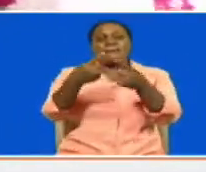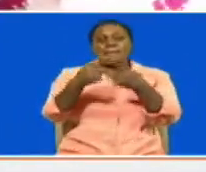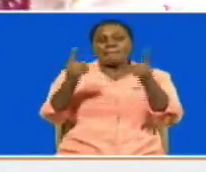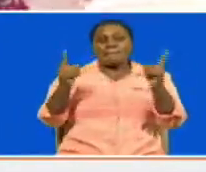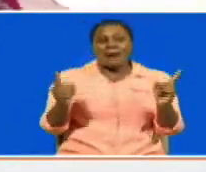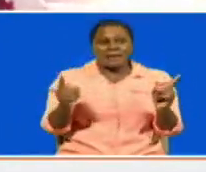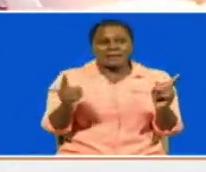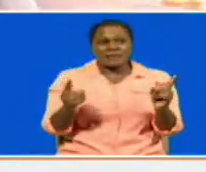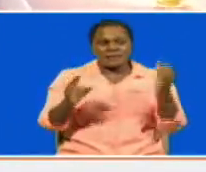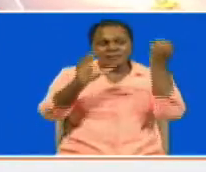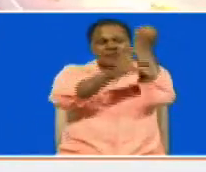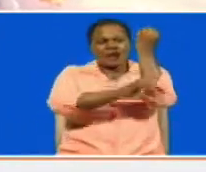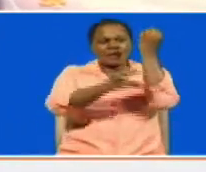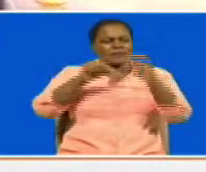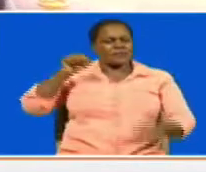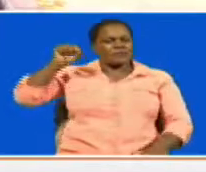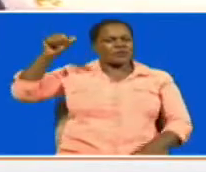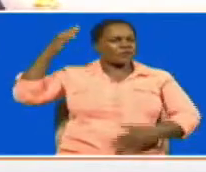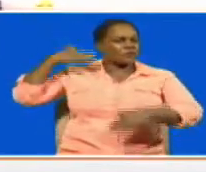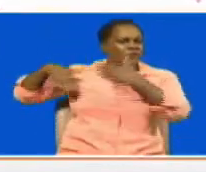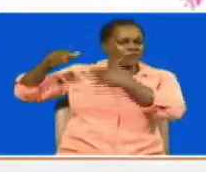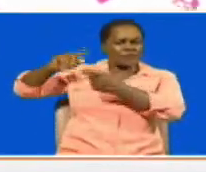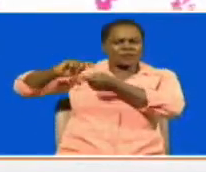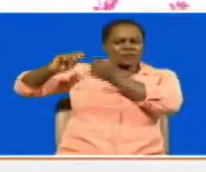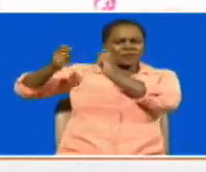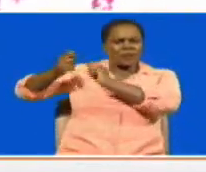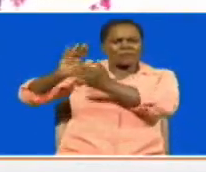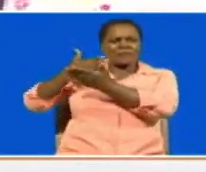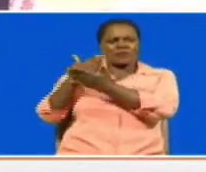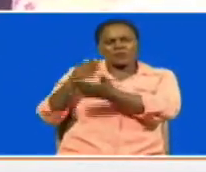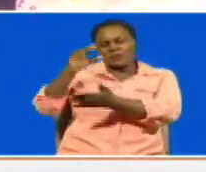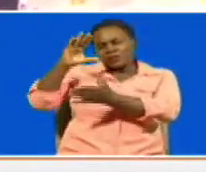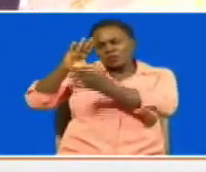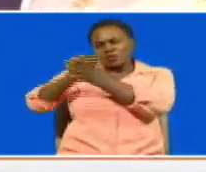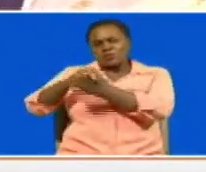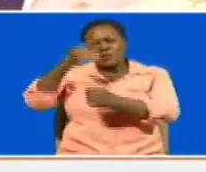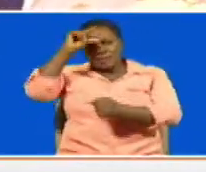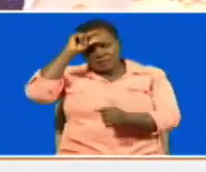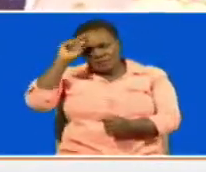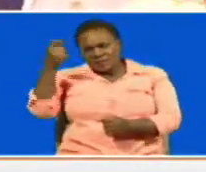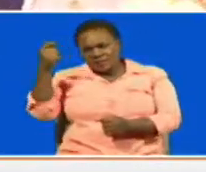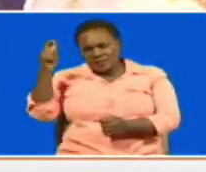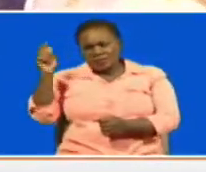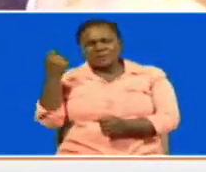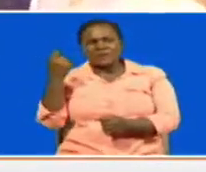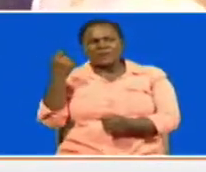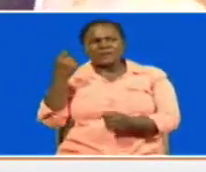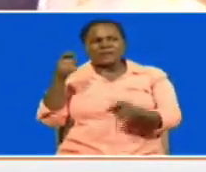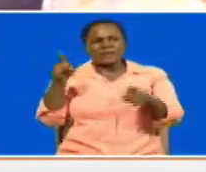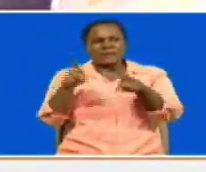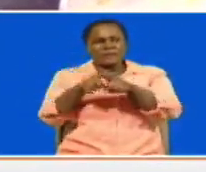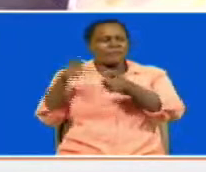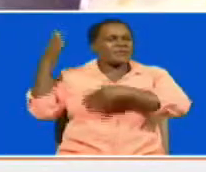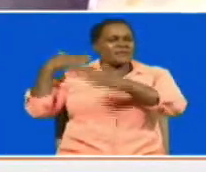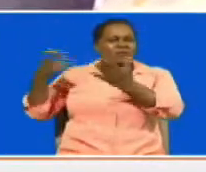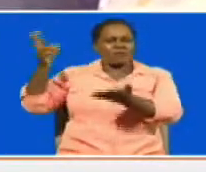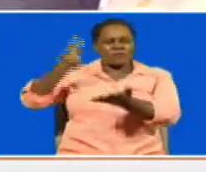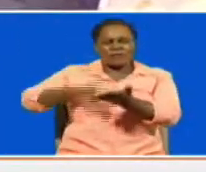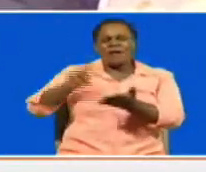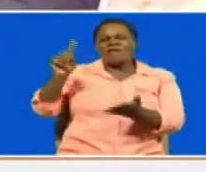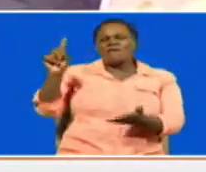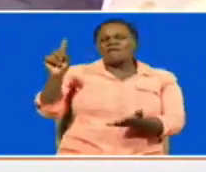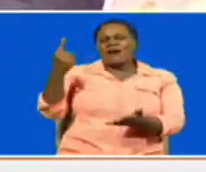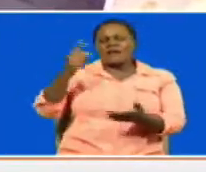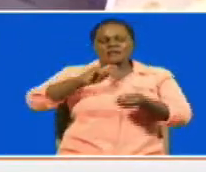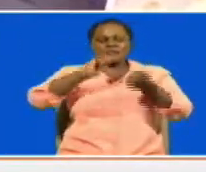However, in the country's political history, the transition between Jubilee government and Kenya Kwanza will go down in history as the